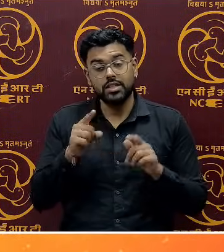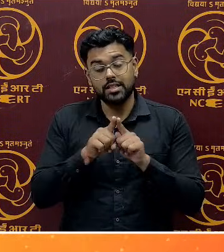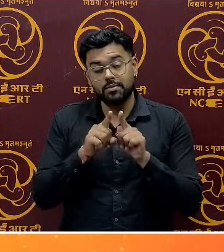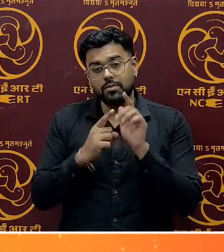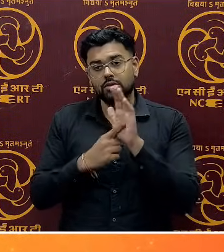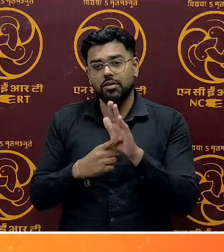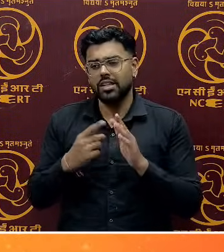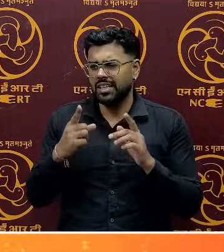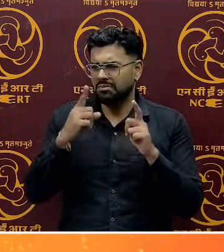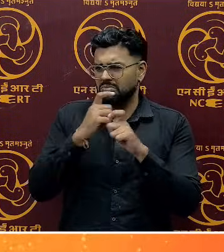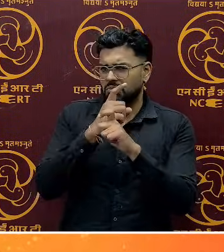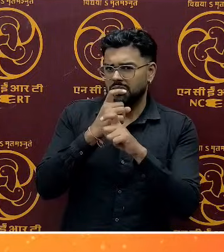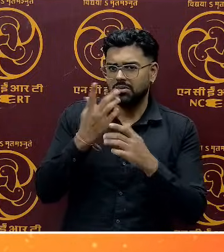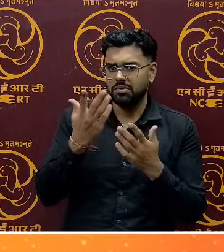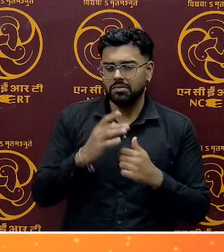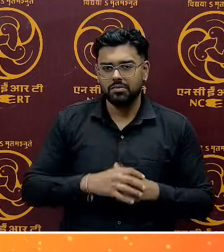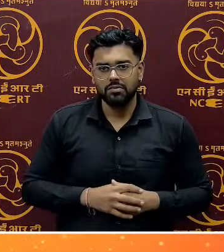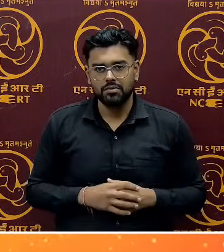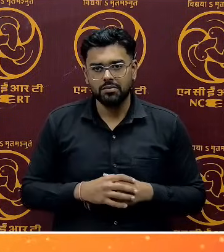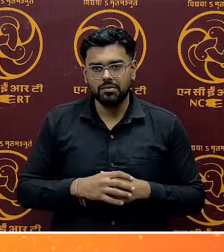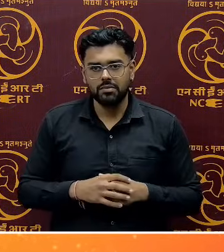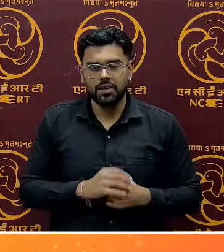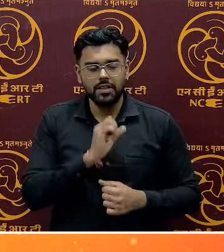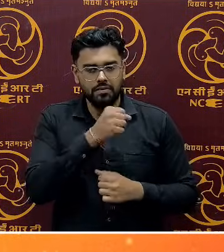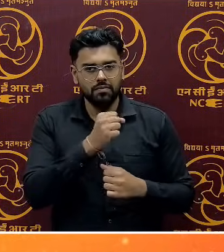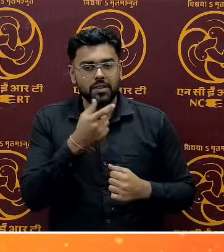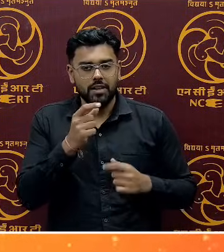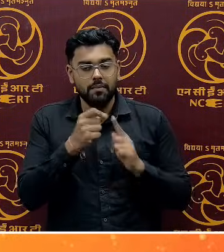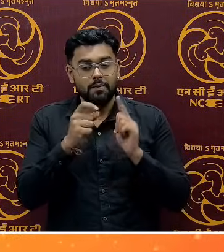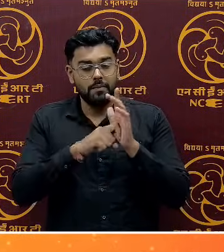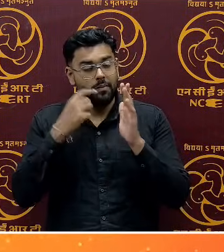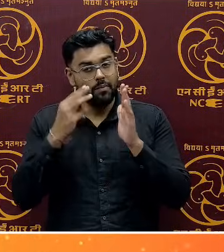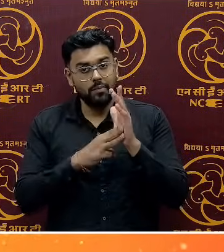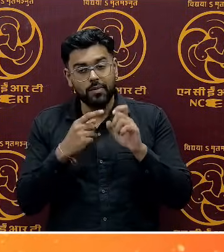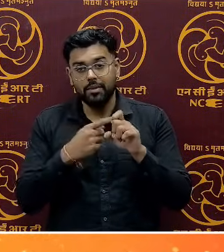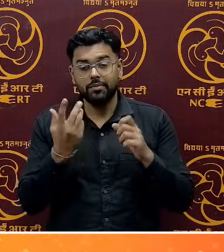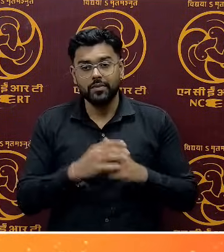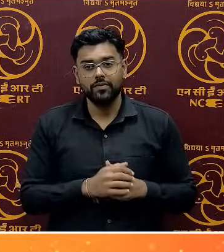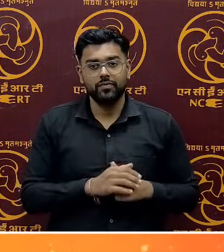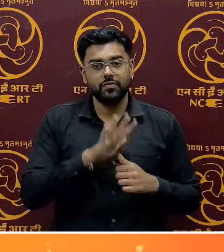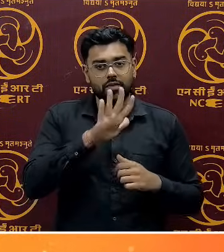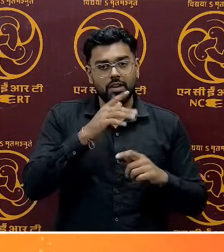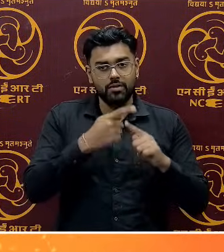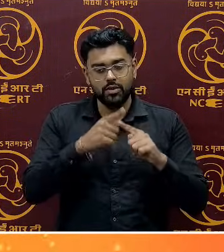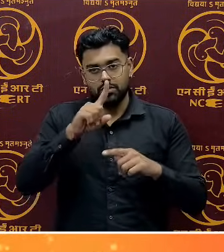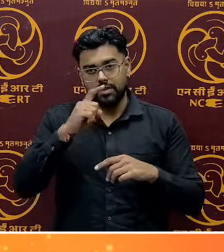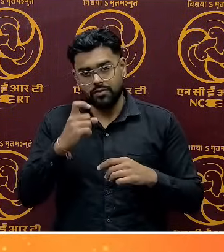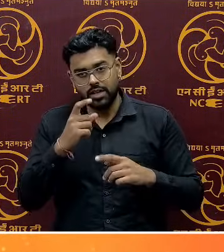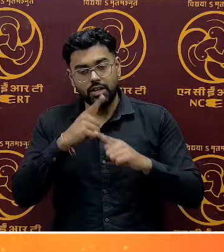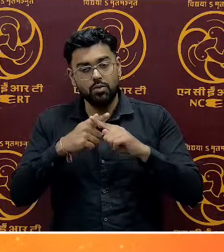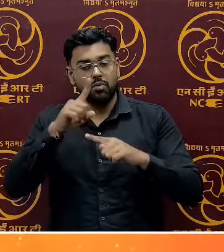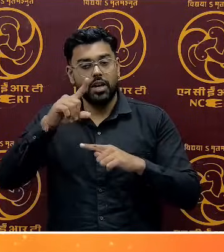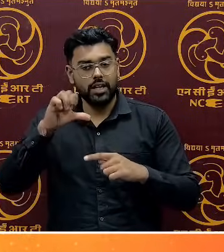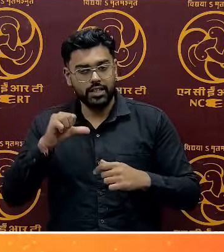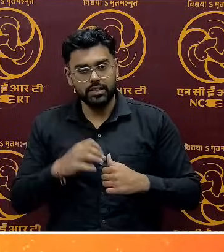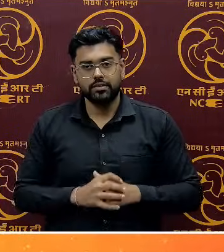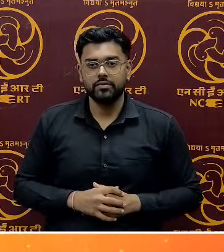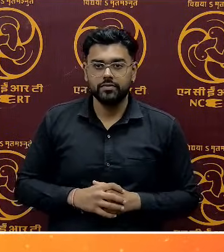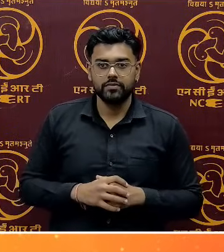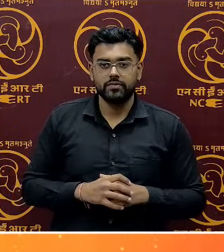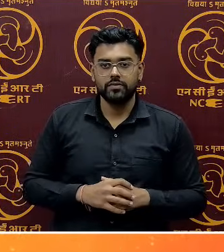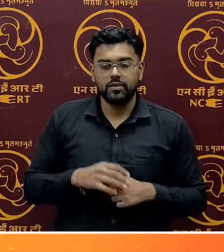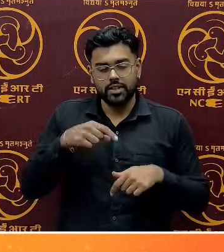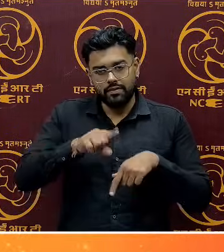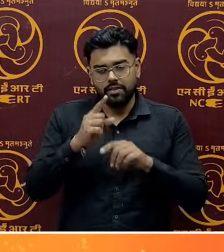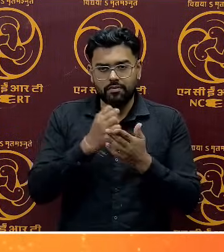1955. It's a very tricky number. Yes, prime factors are 5 into 17 into 19. Okay, you can